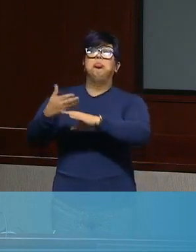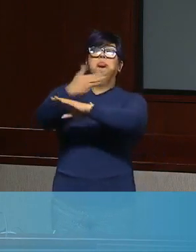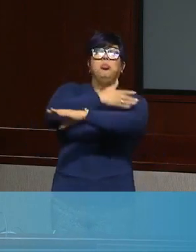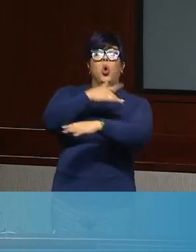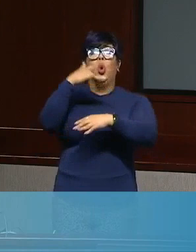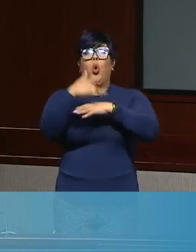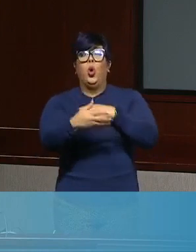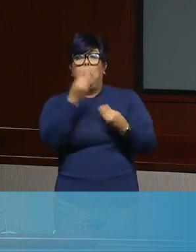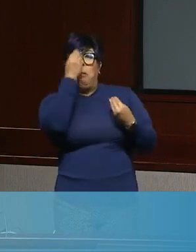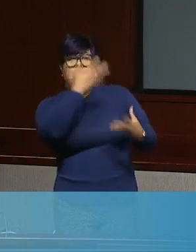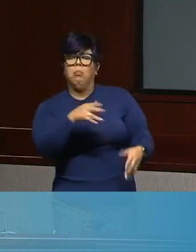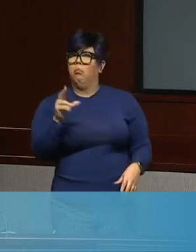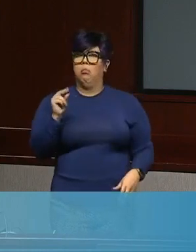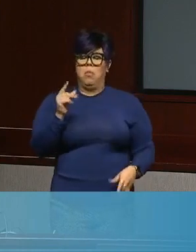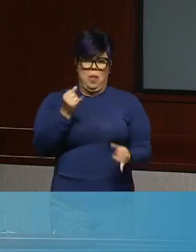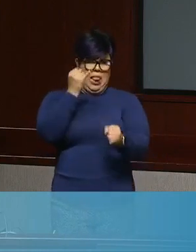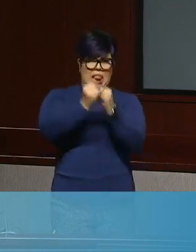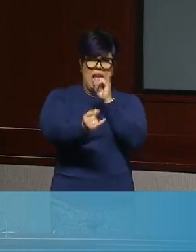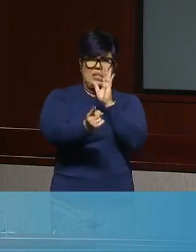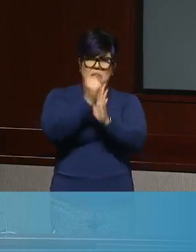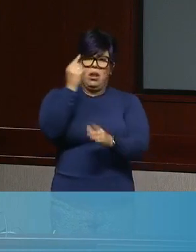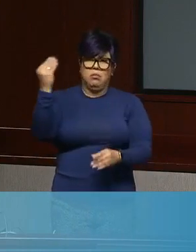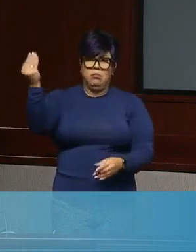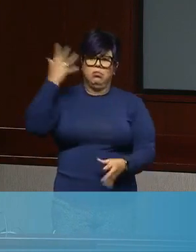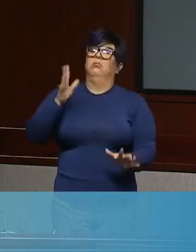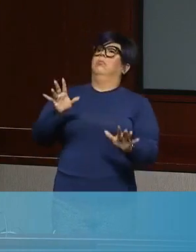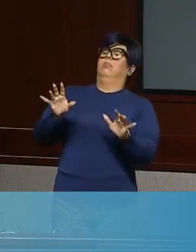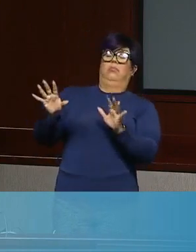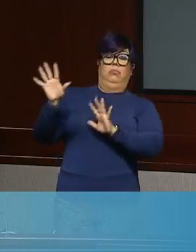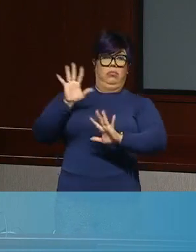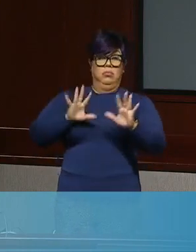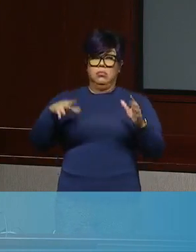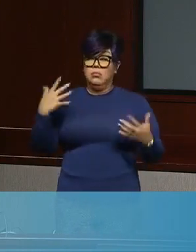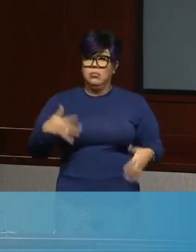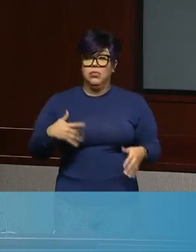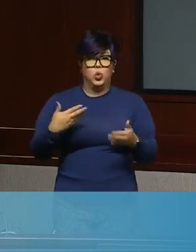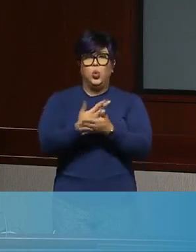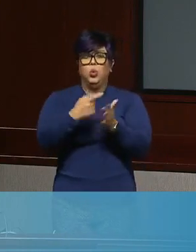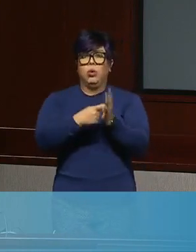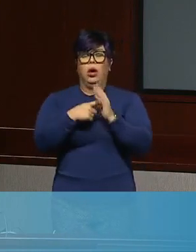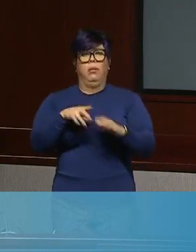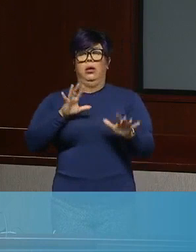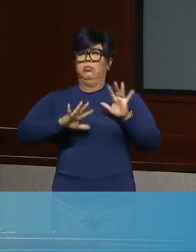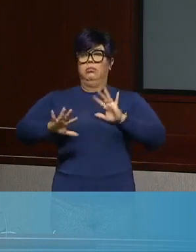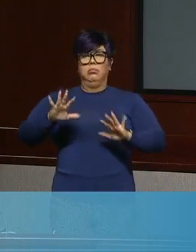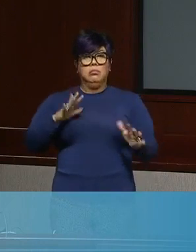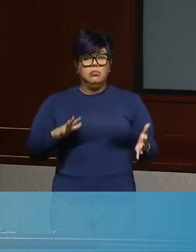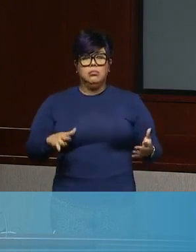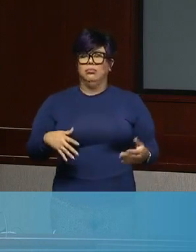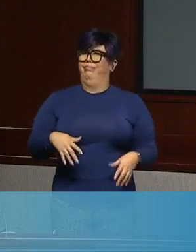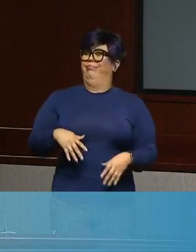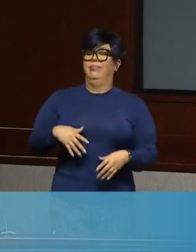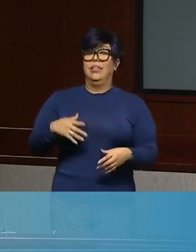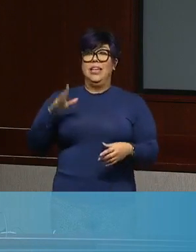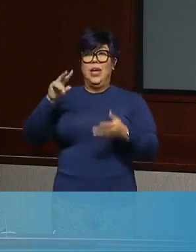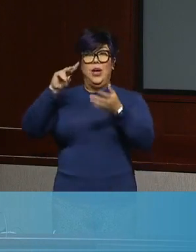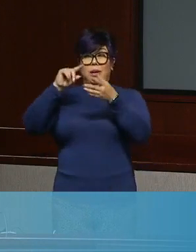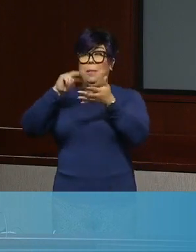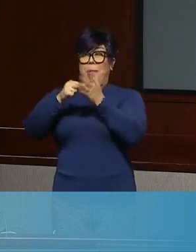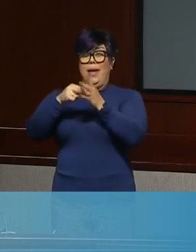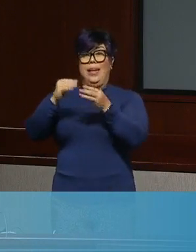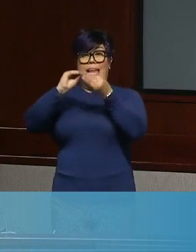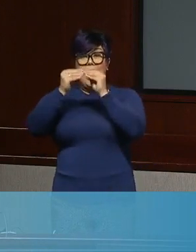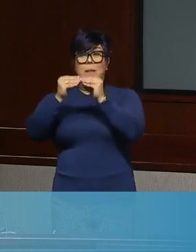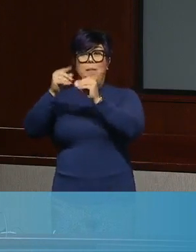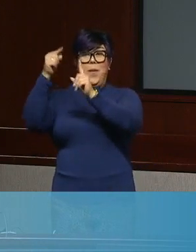makes a new announcement on what the governor will now require of us. And they continue to move the goalposts on us, both